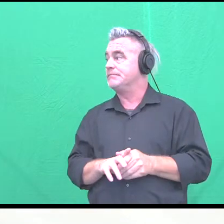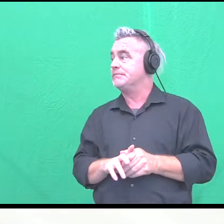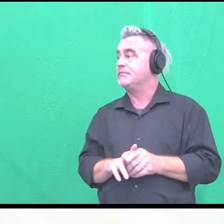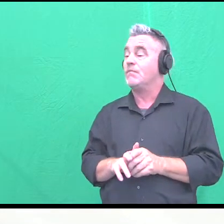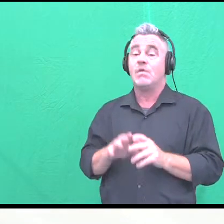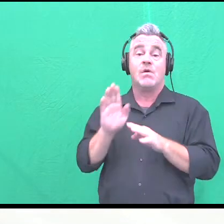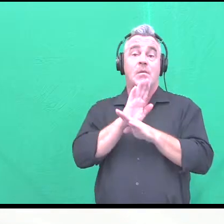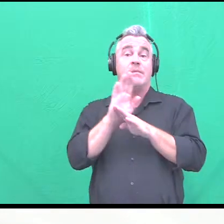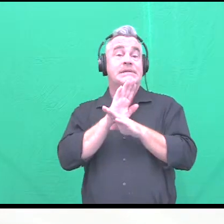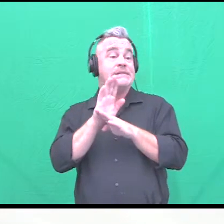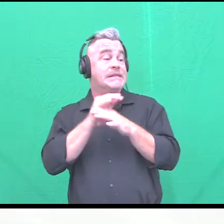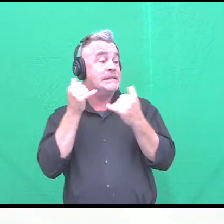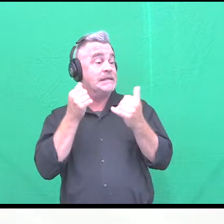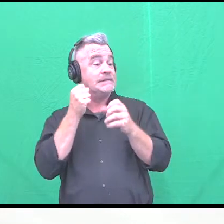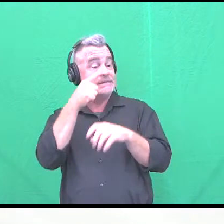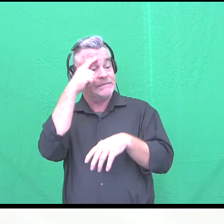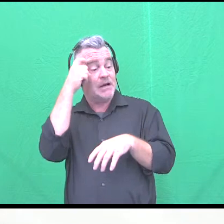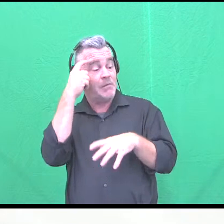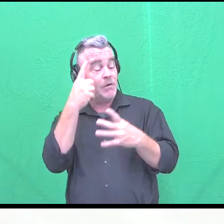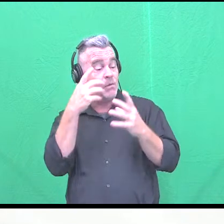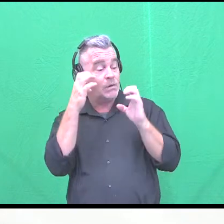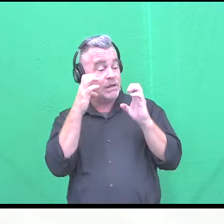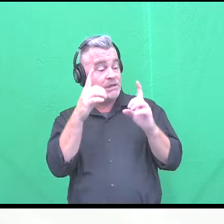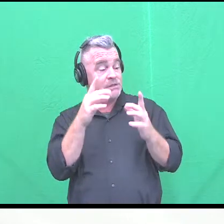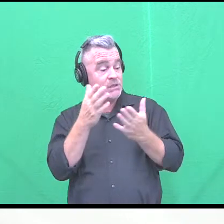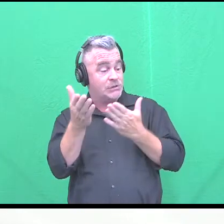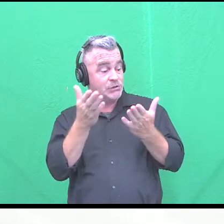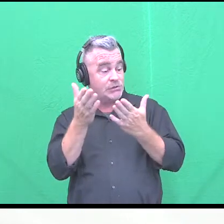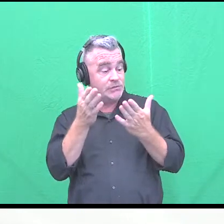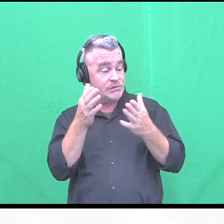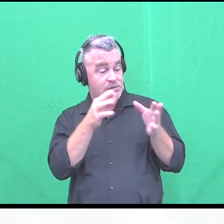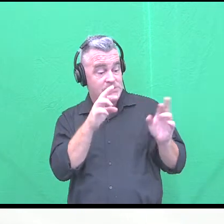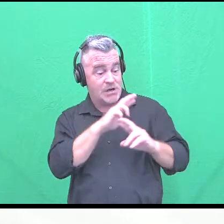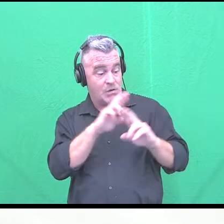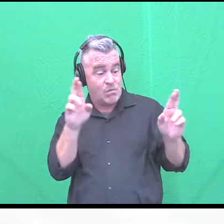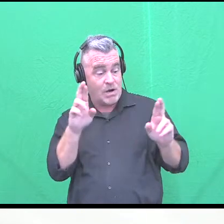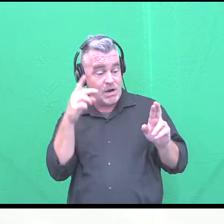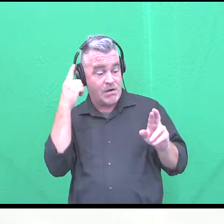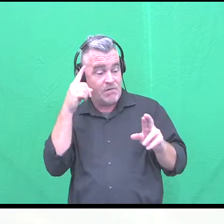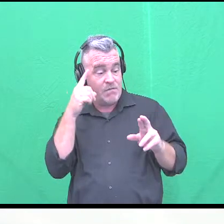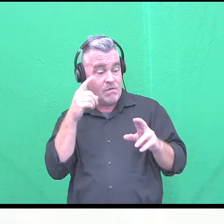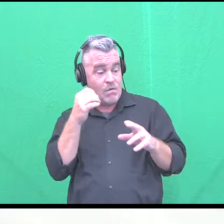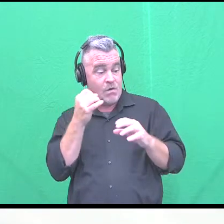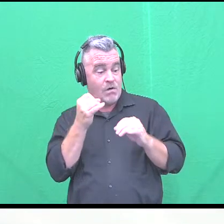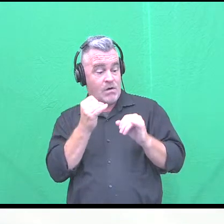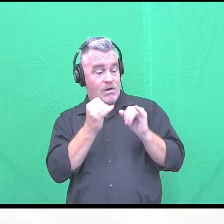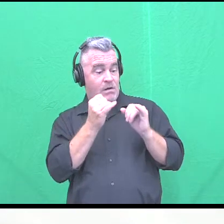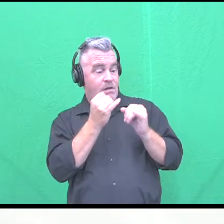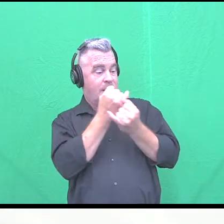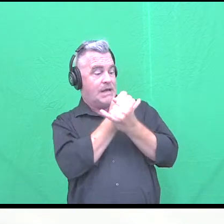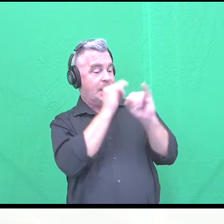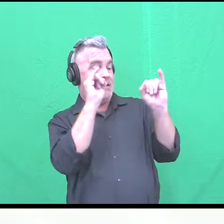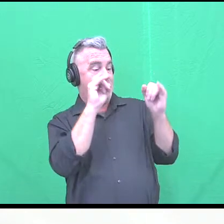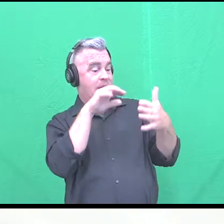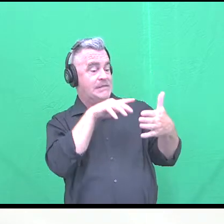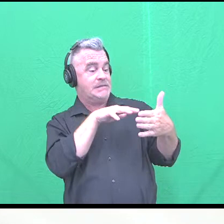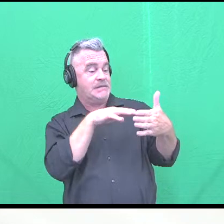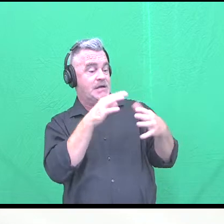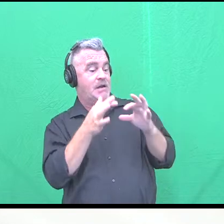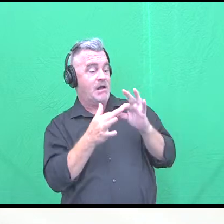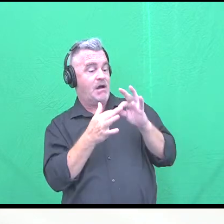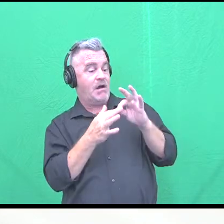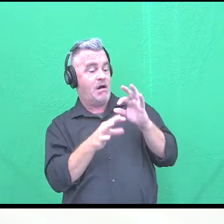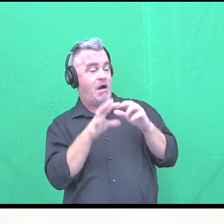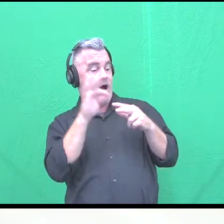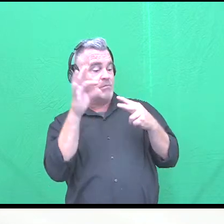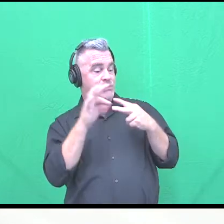with the amazing team in Educational Services preparing the independent study option for our families and